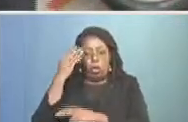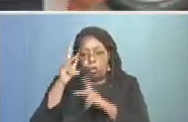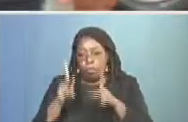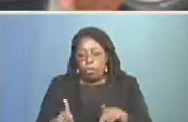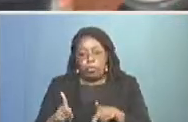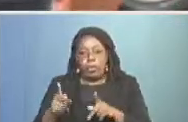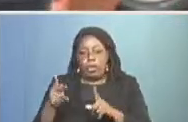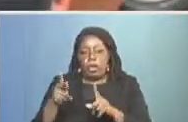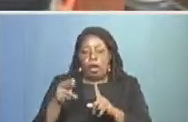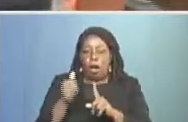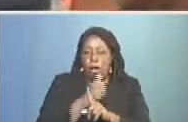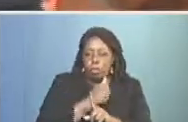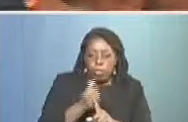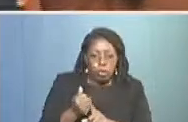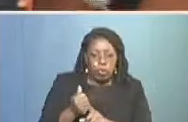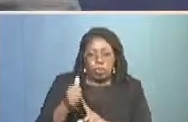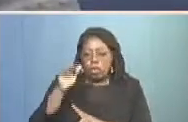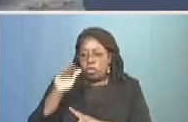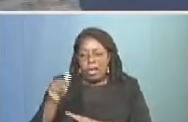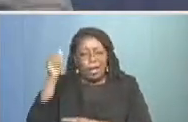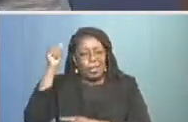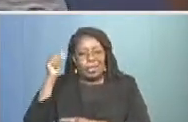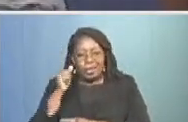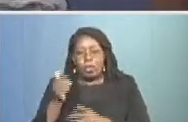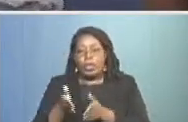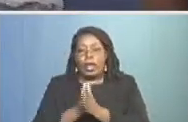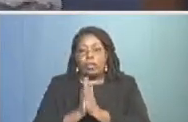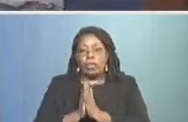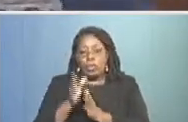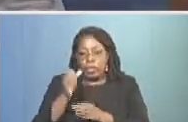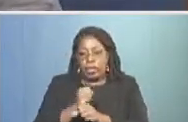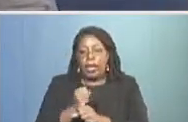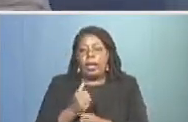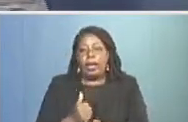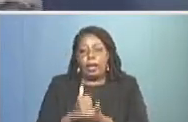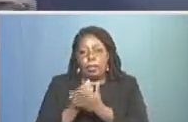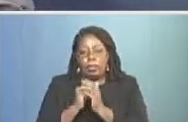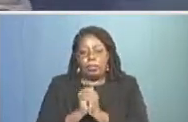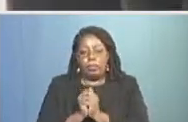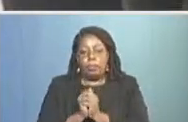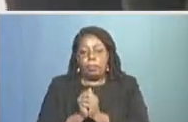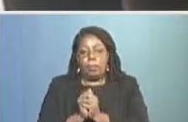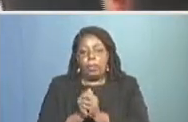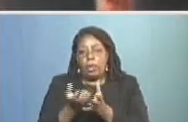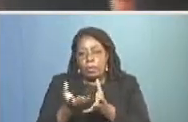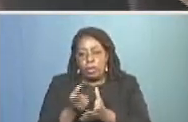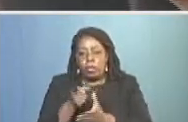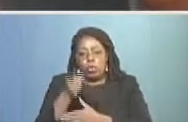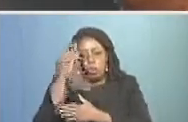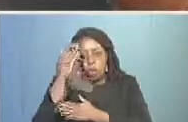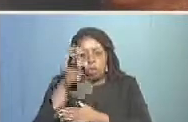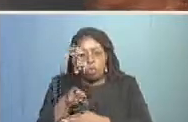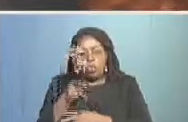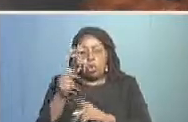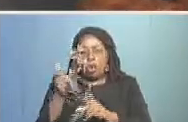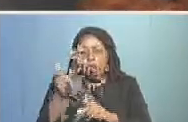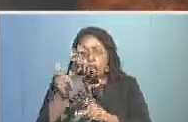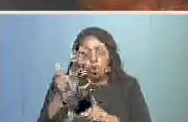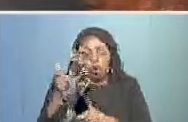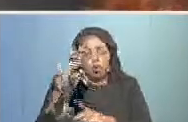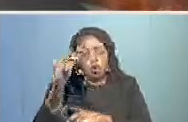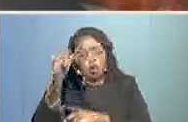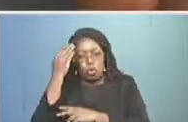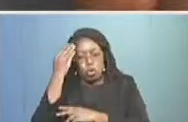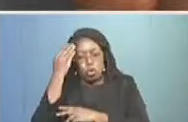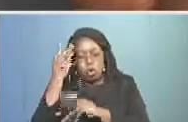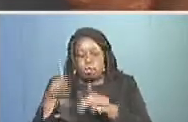an adult, we're asking you to reach out. She's now making this appeal. If you know you're out there, you're being abused, you know someone who's being abused, we're